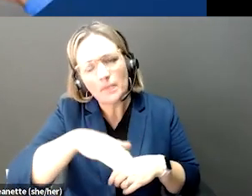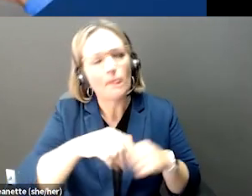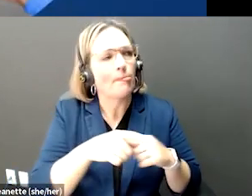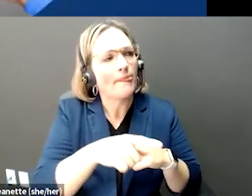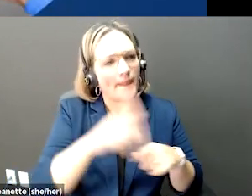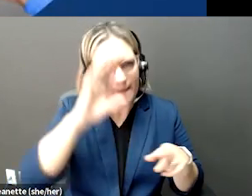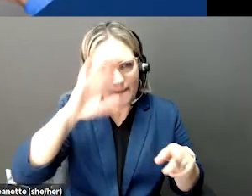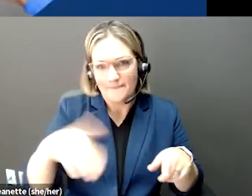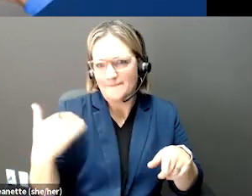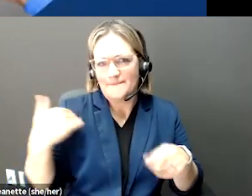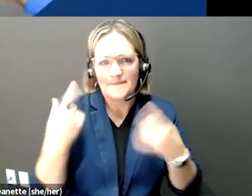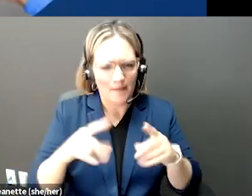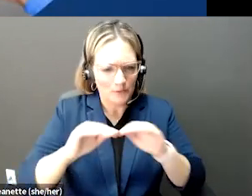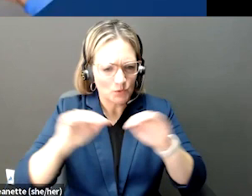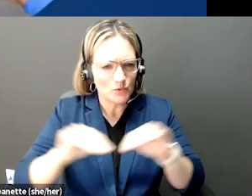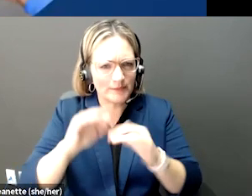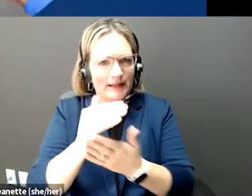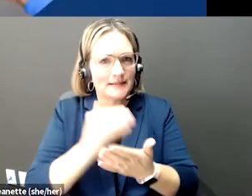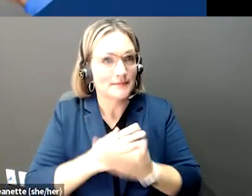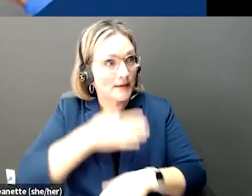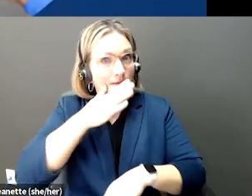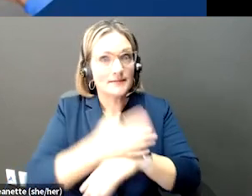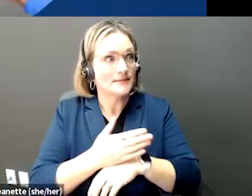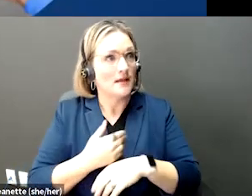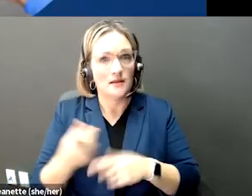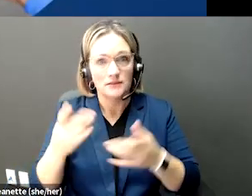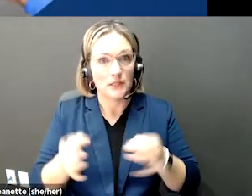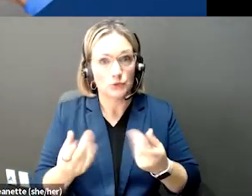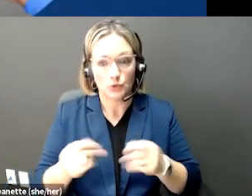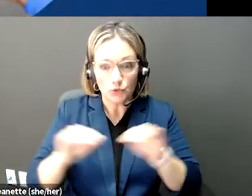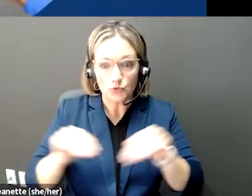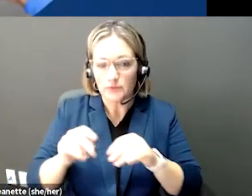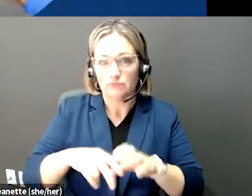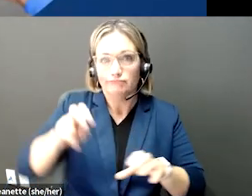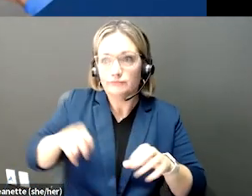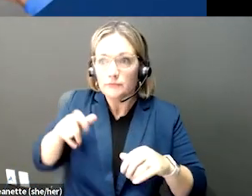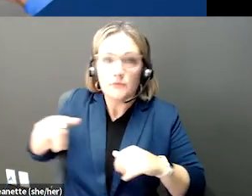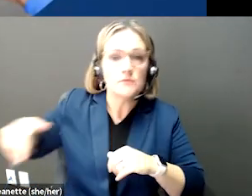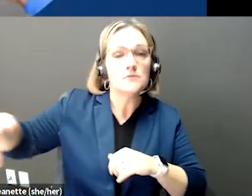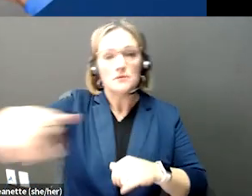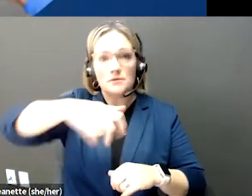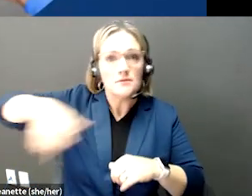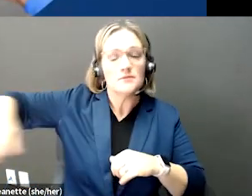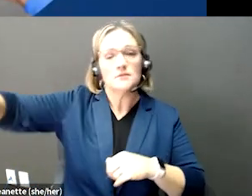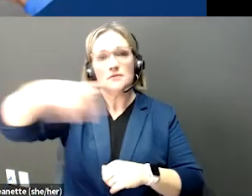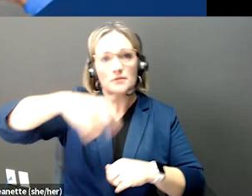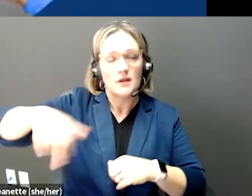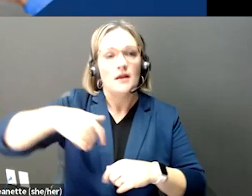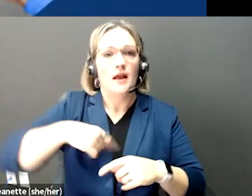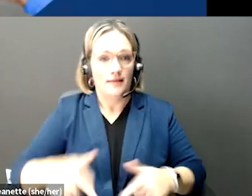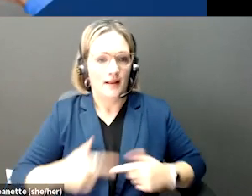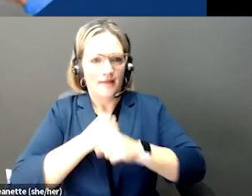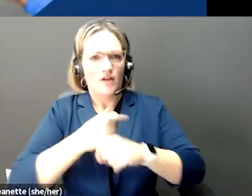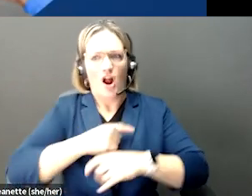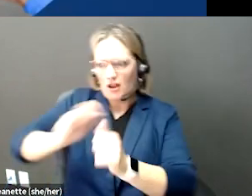around the pool deck. Finally, when the lifeguard caught up to him, his swim instructor came over and said